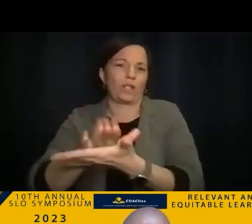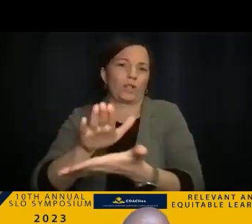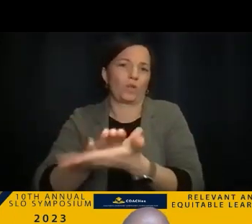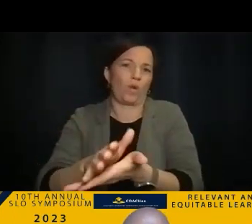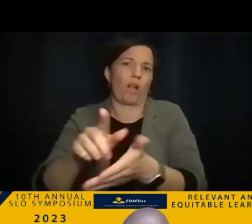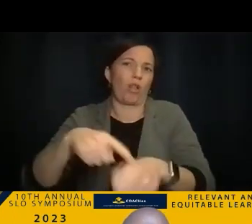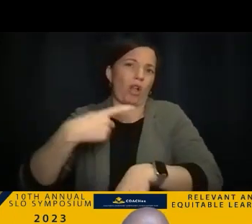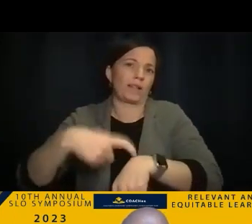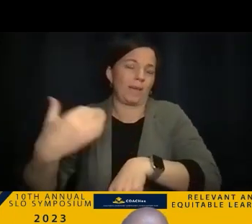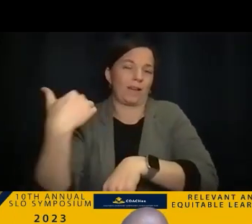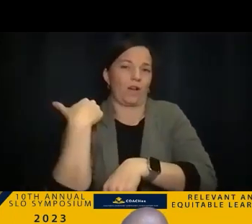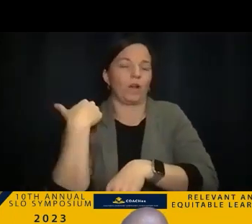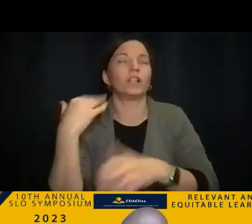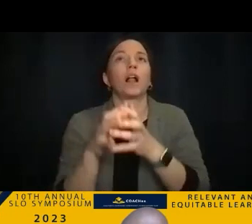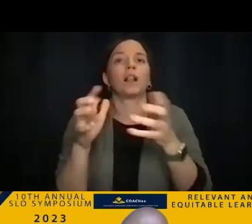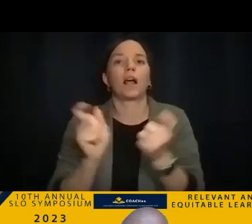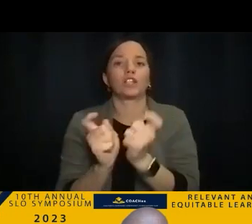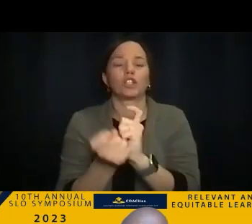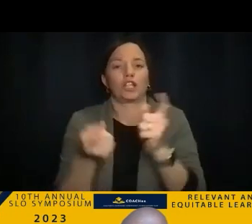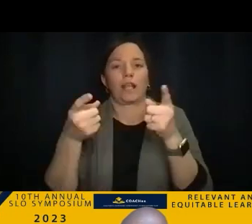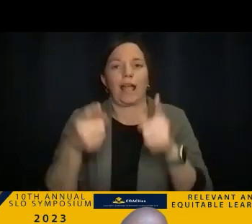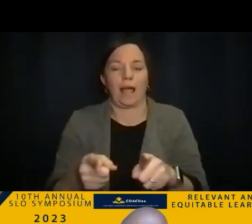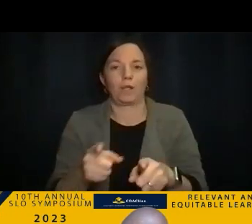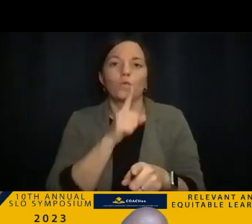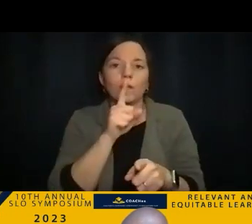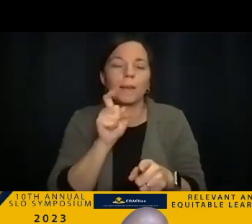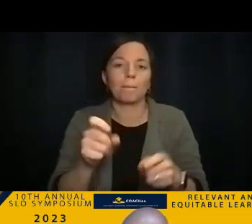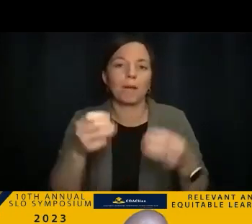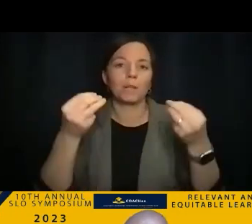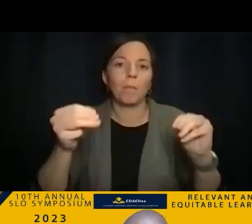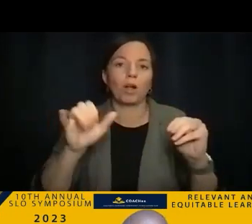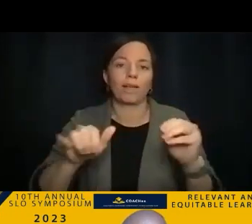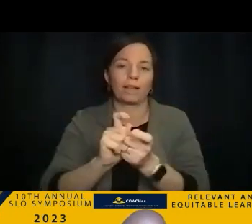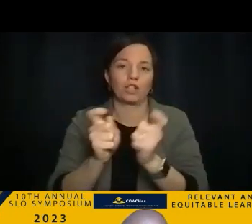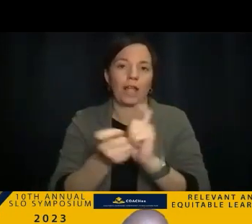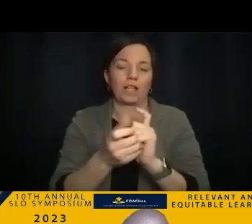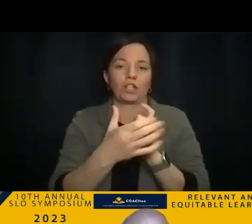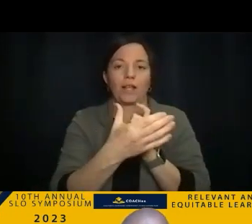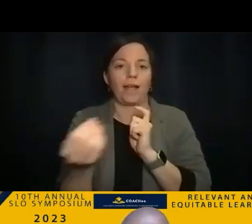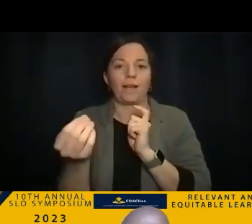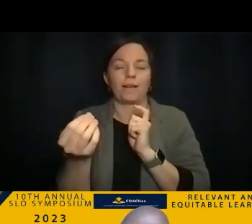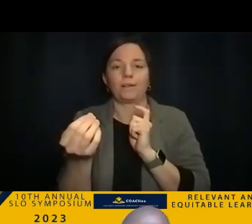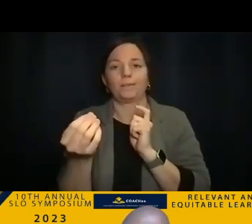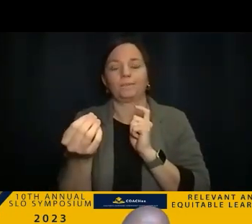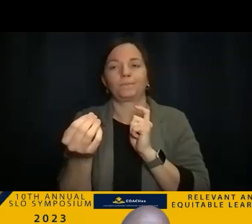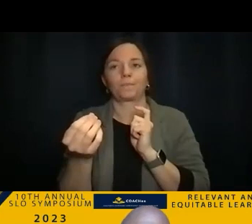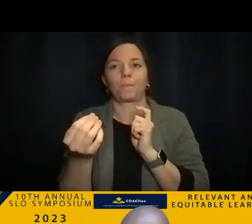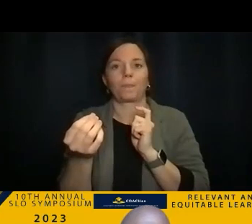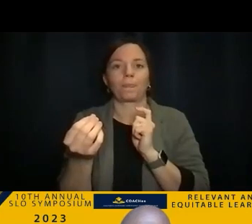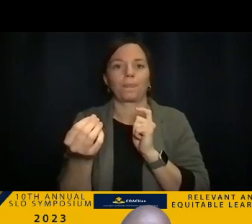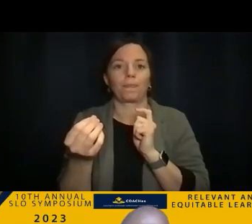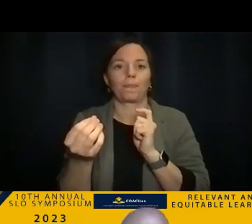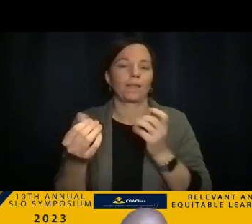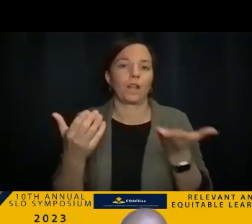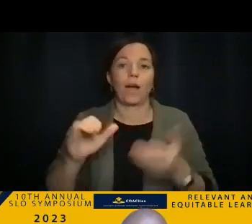change happening. And I think we have to, like Cheryl said, market those changes and those, you know, whether it's you know, idea or